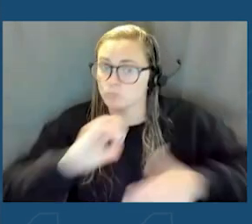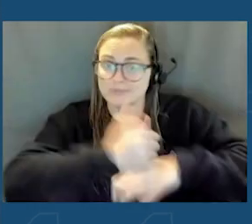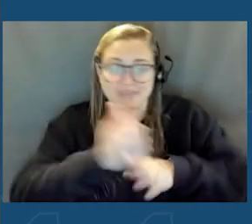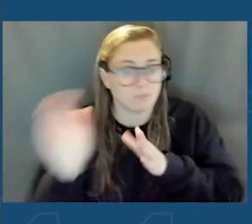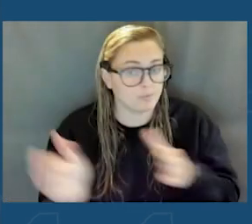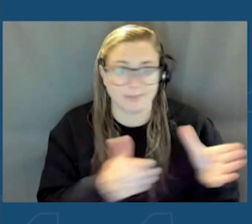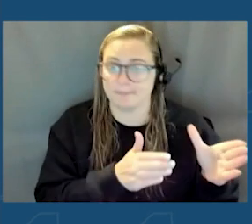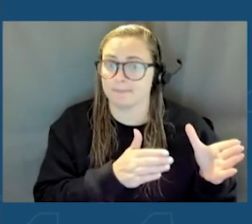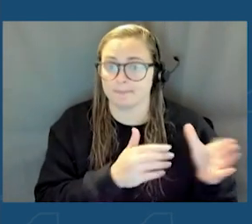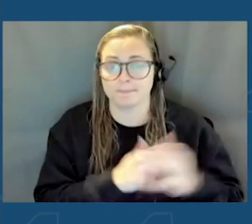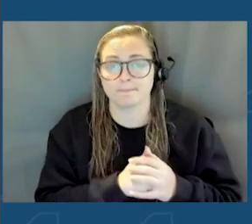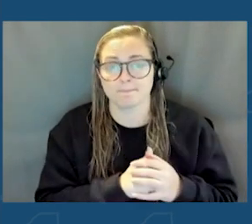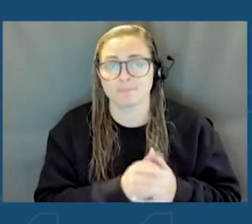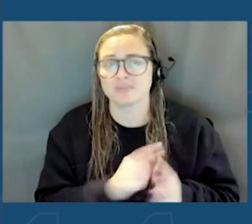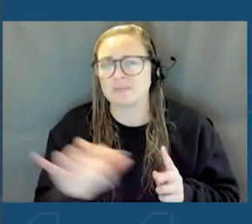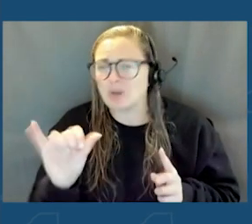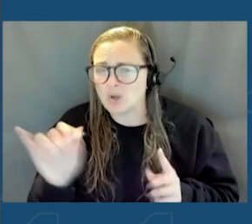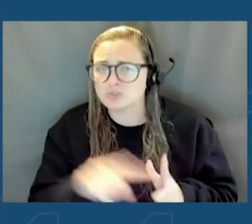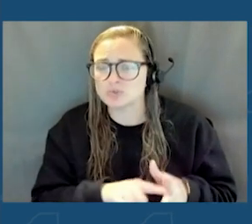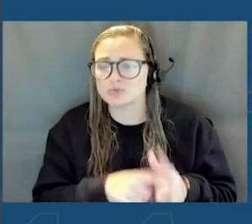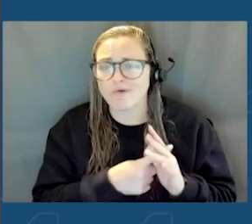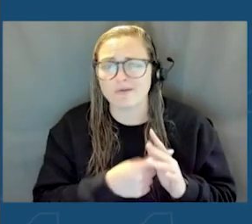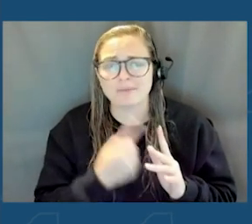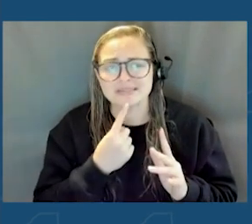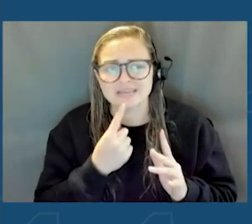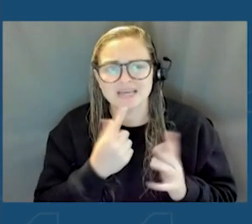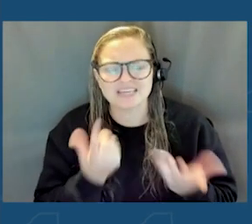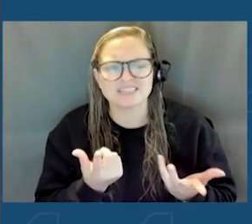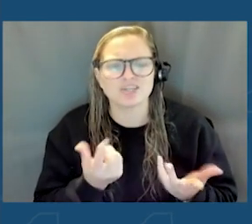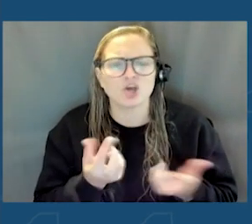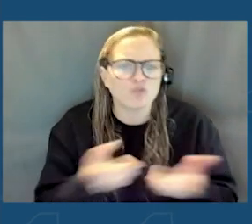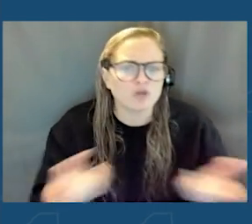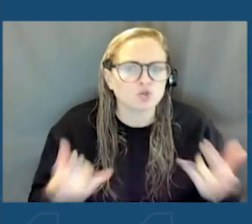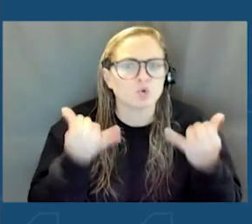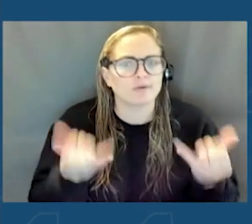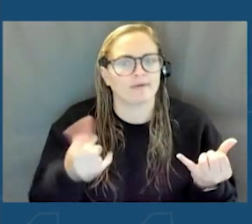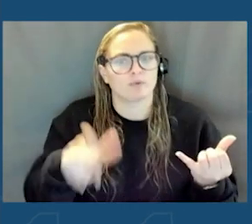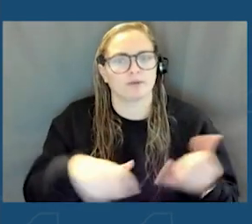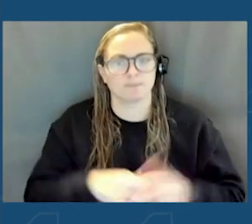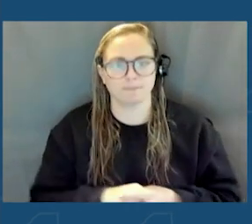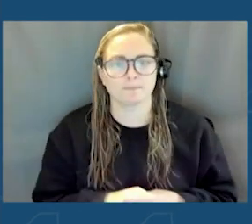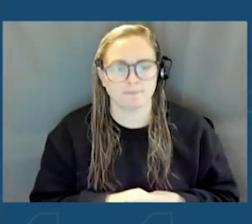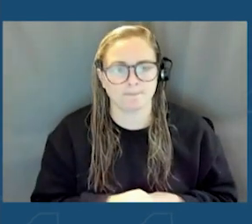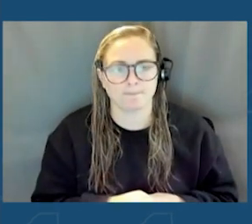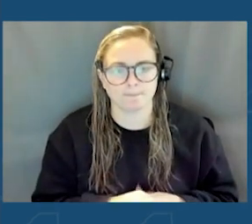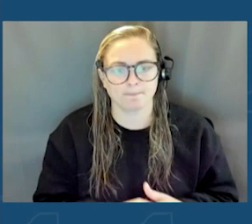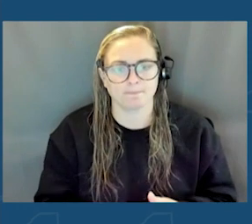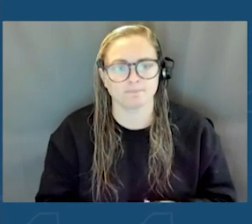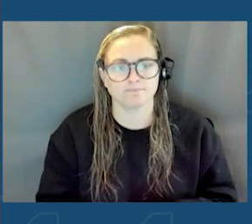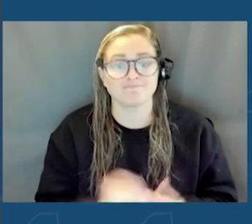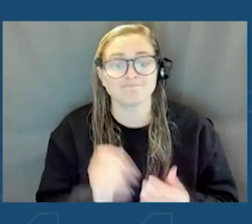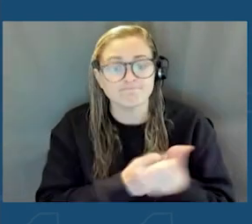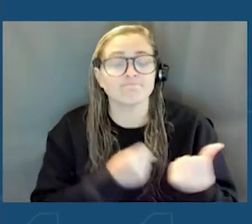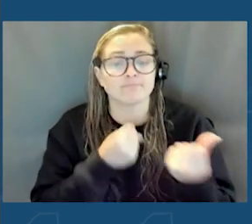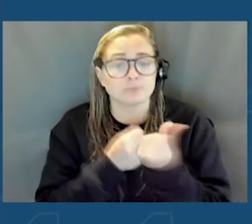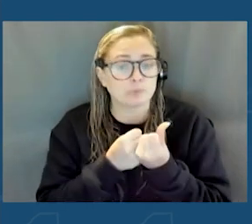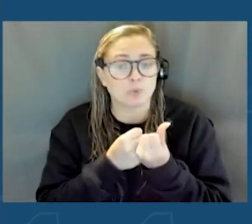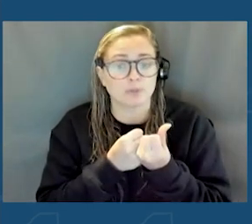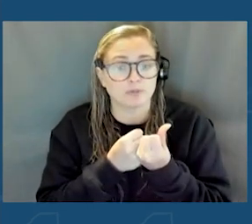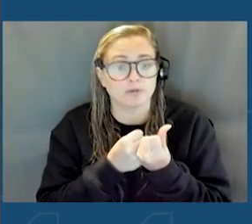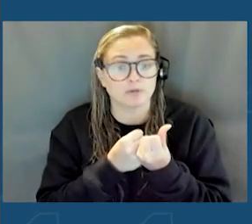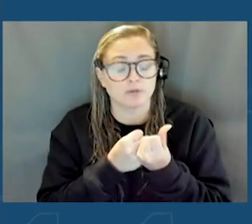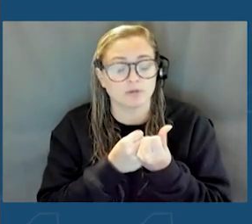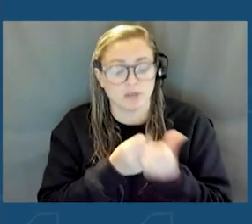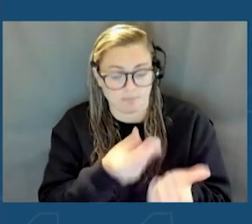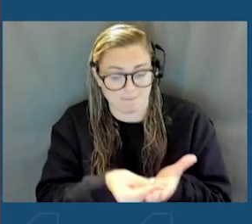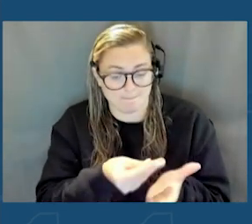plan. But it also started with saying resources are now needed. With the support and funding